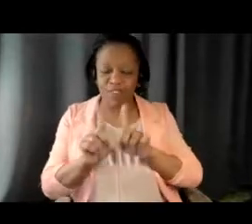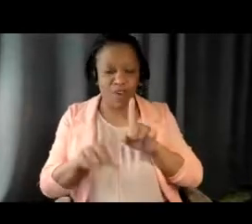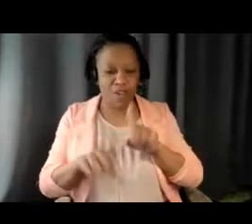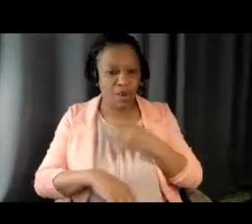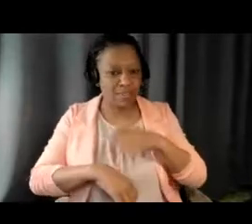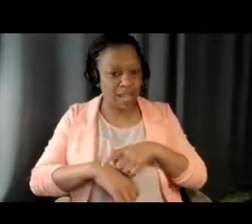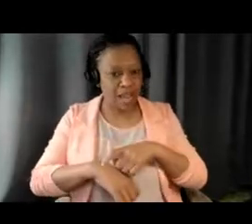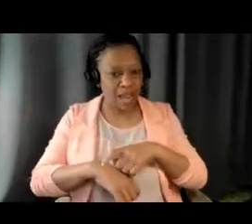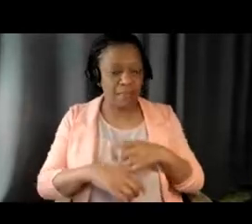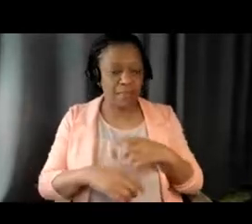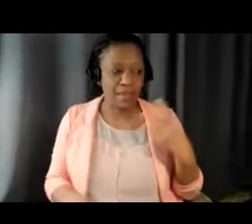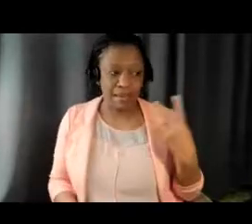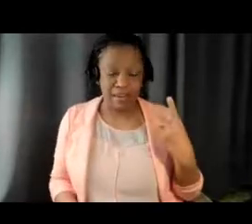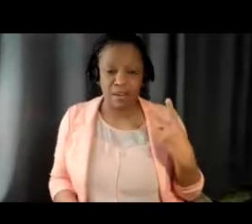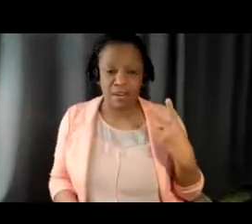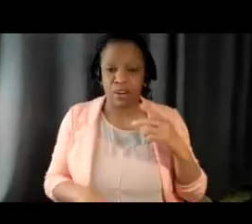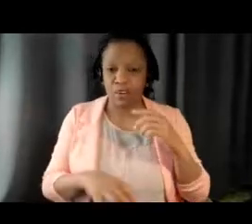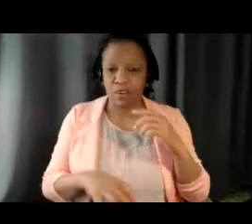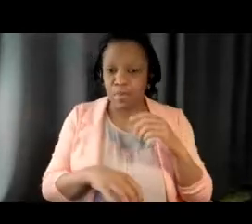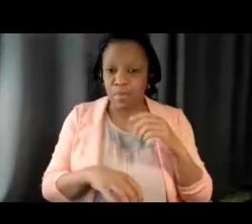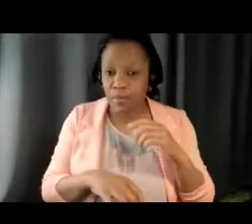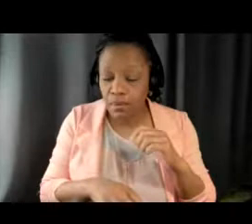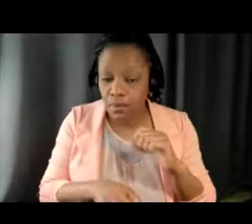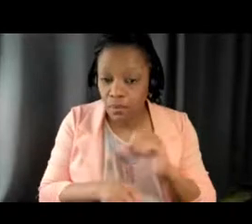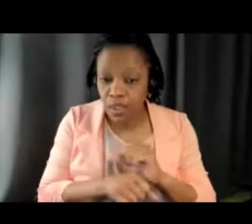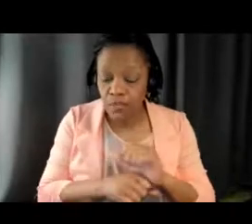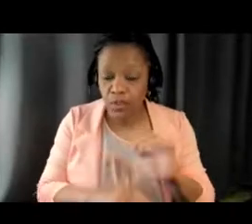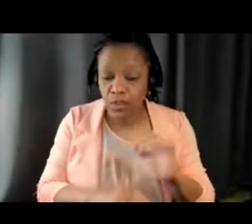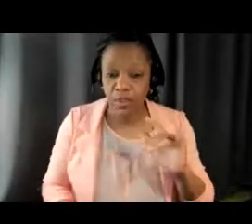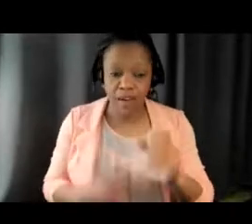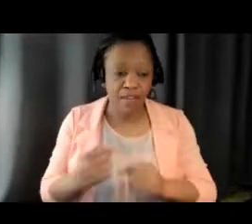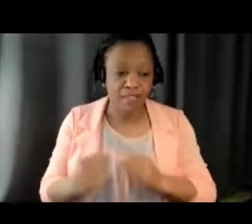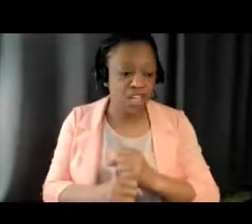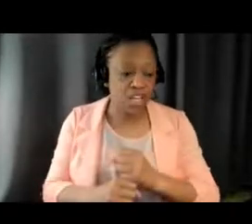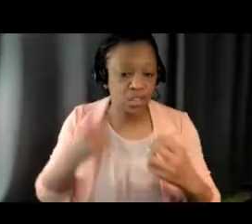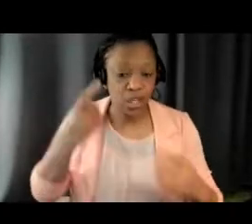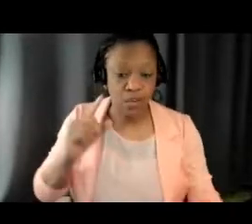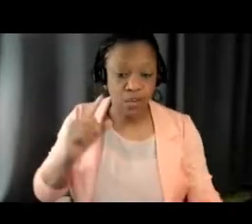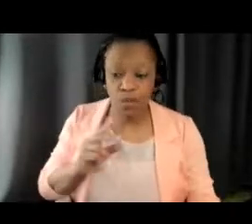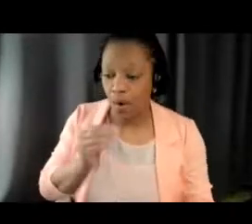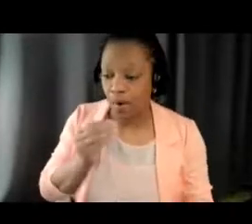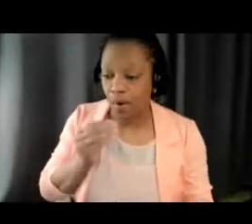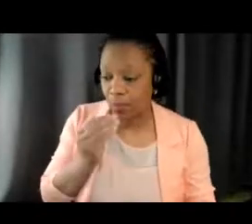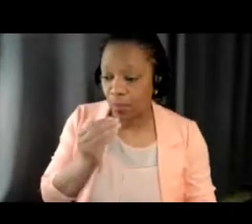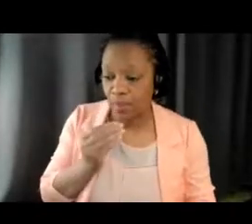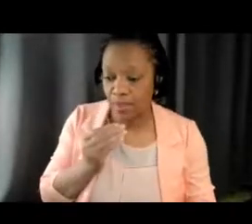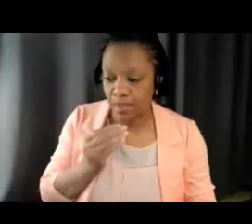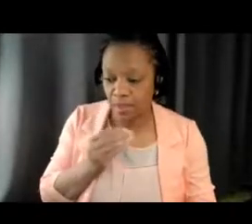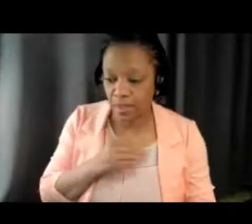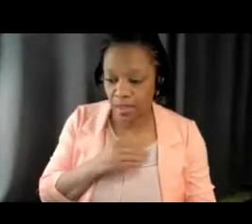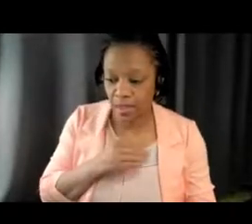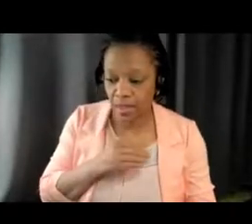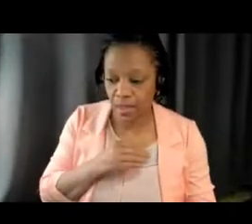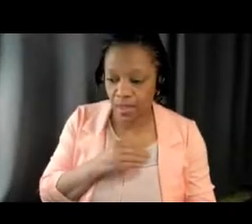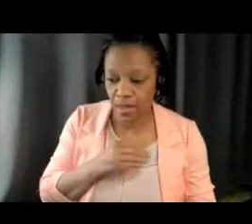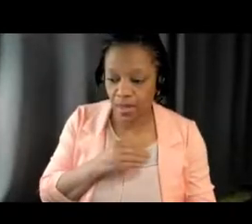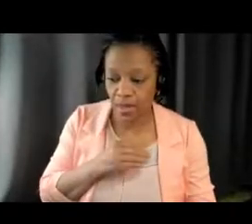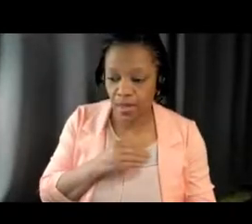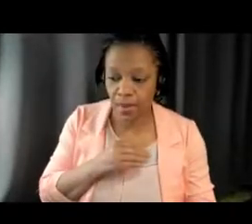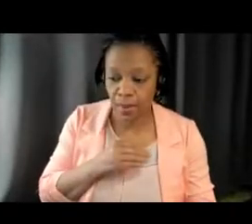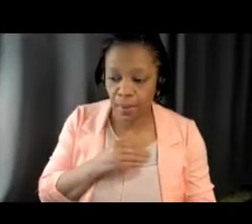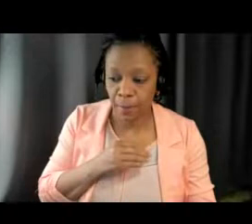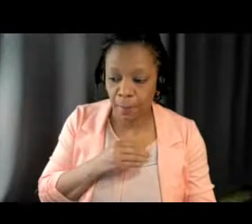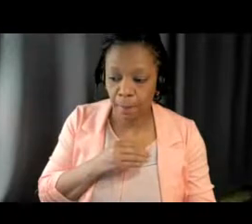working, IMAN has been working for 25 years for food justice and food sovereignty on the South Side. And one of the ways that we